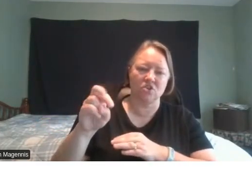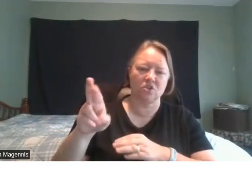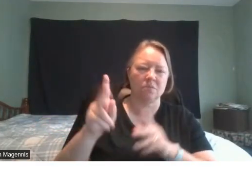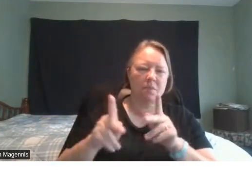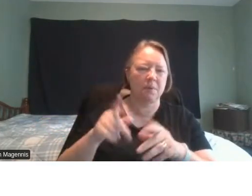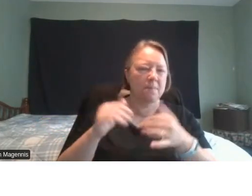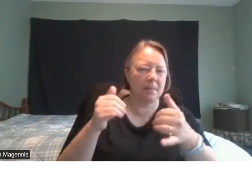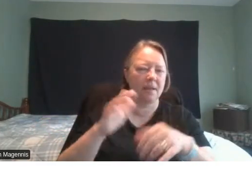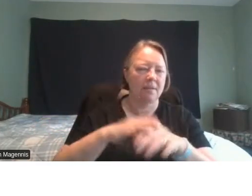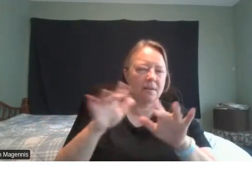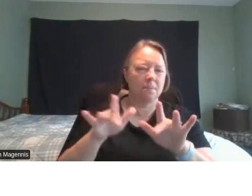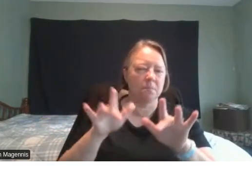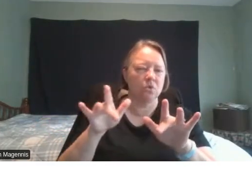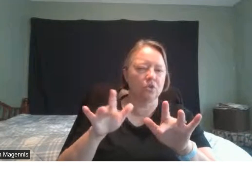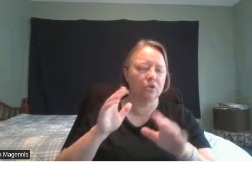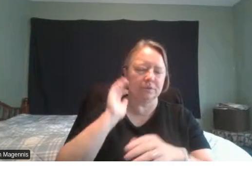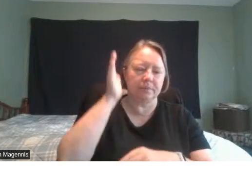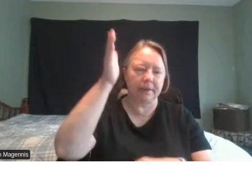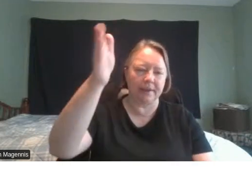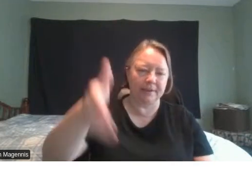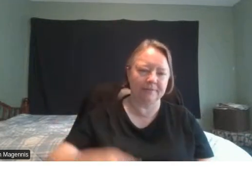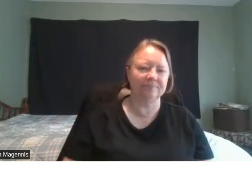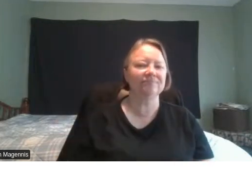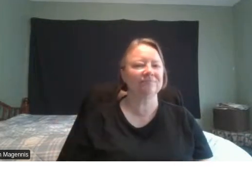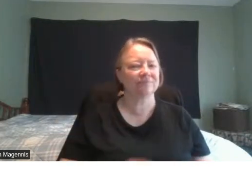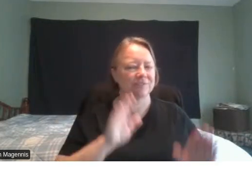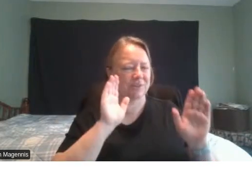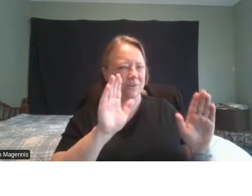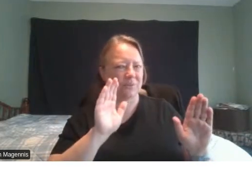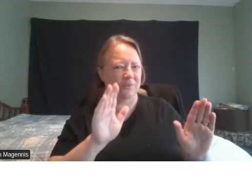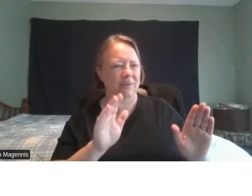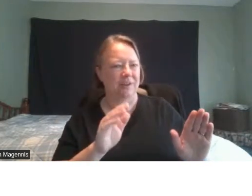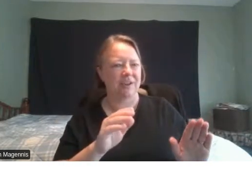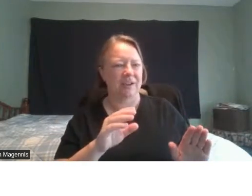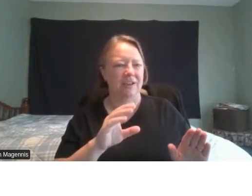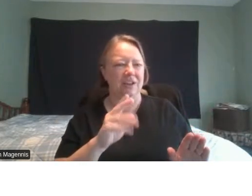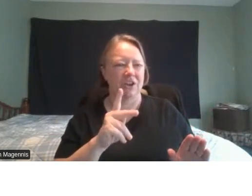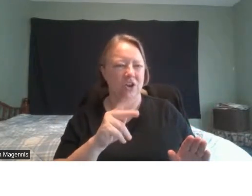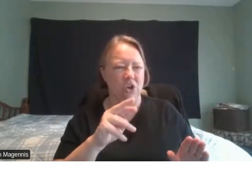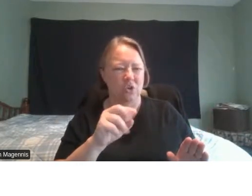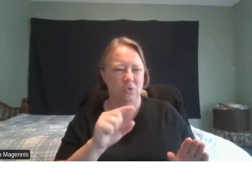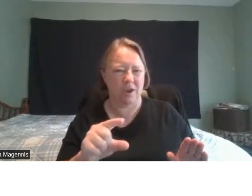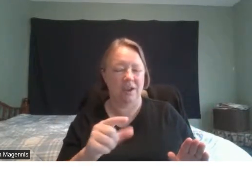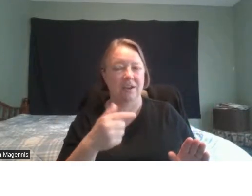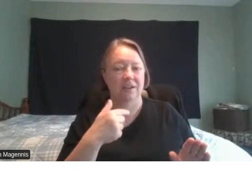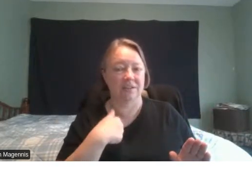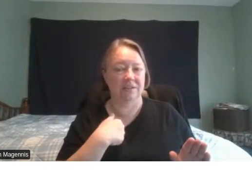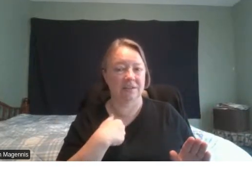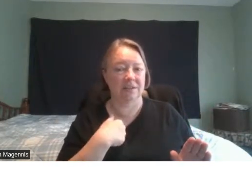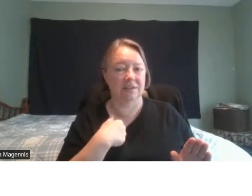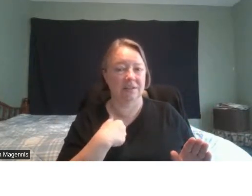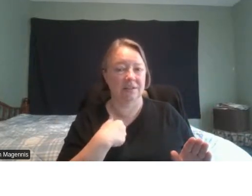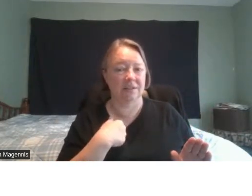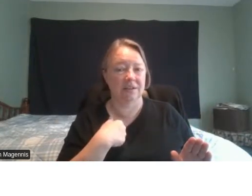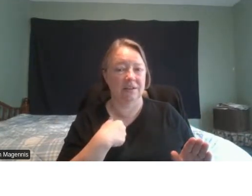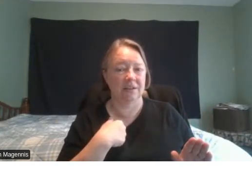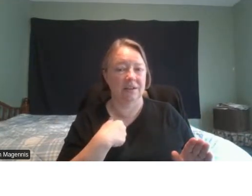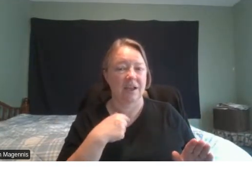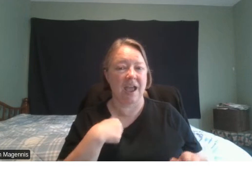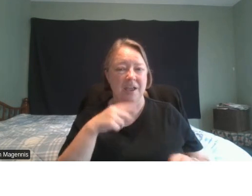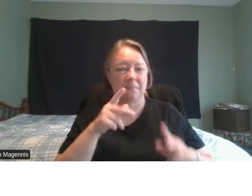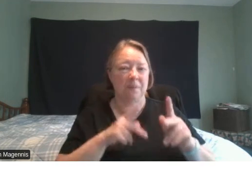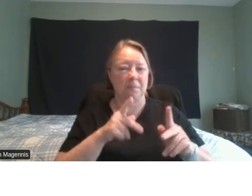someday. Great. Keep here, Craig, because Amaya, she's like saying, yay,